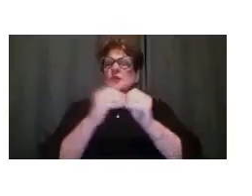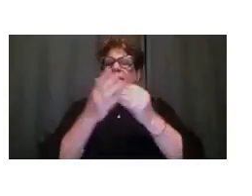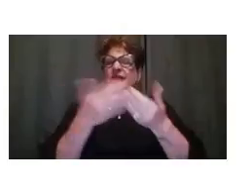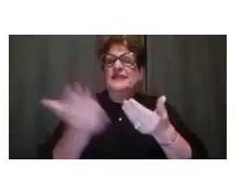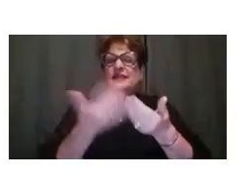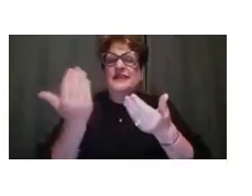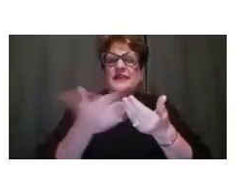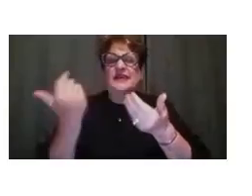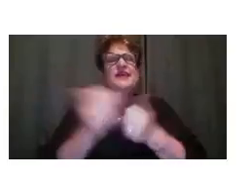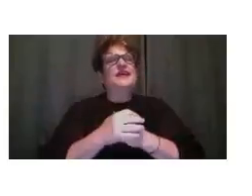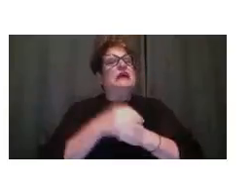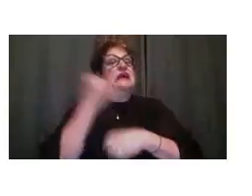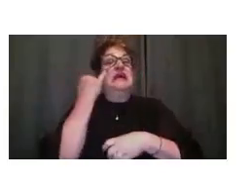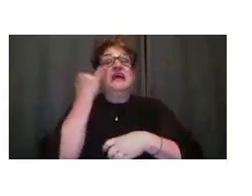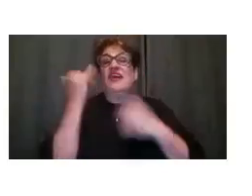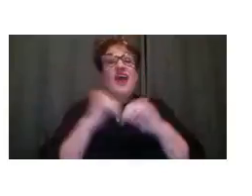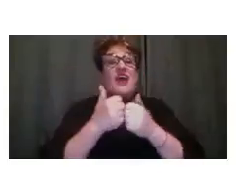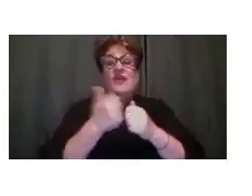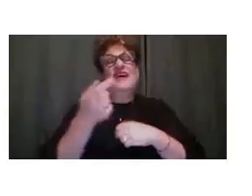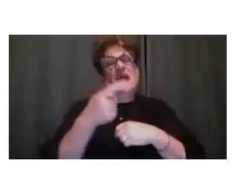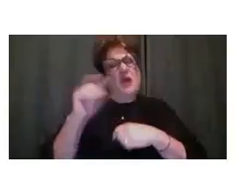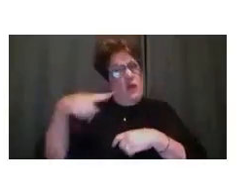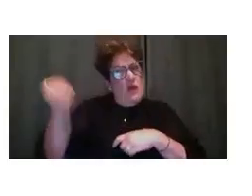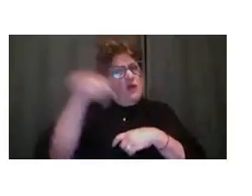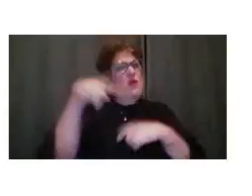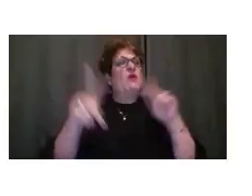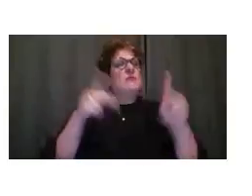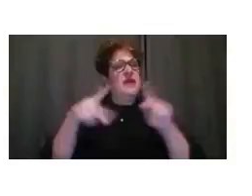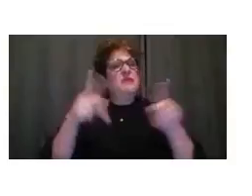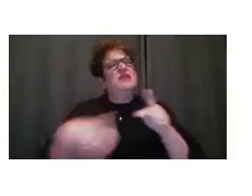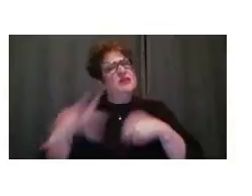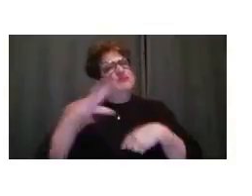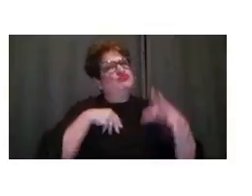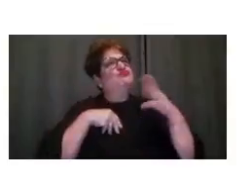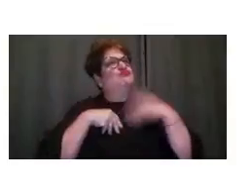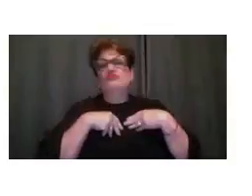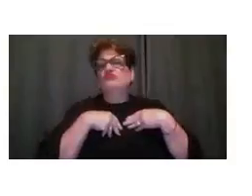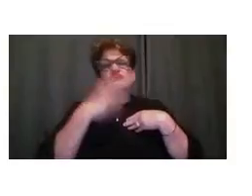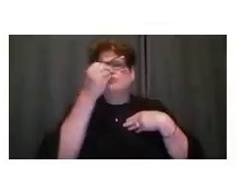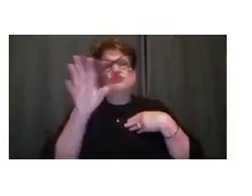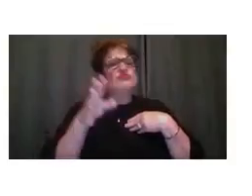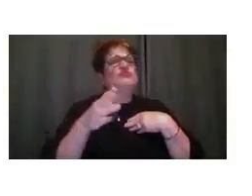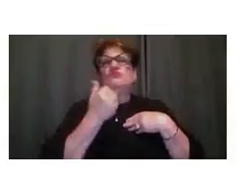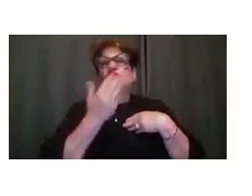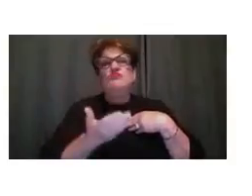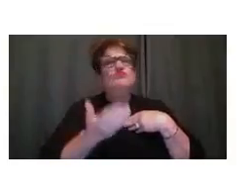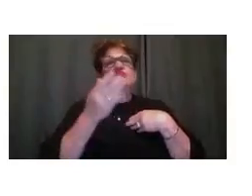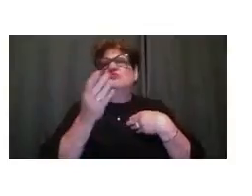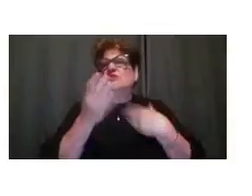if everyone would just accept each other for who they